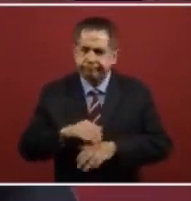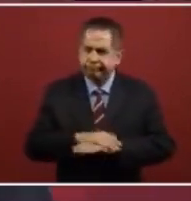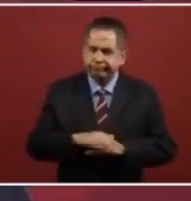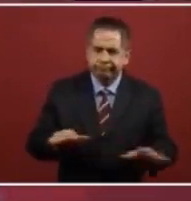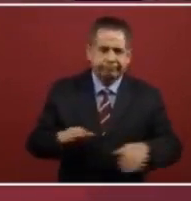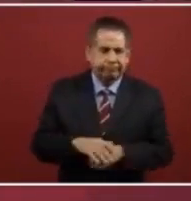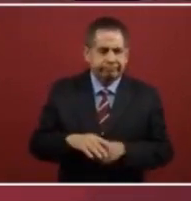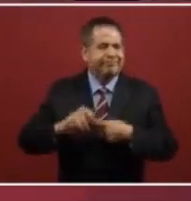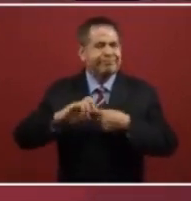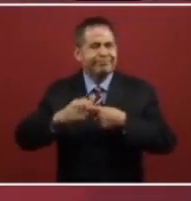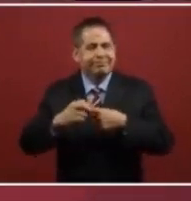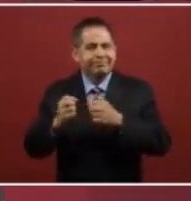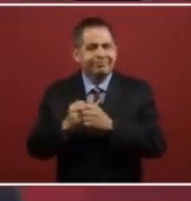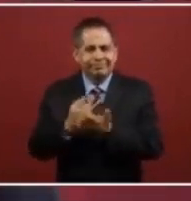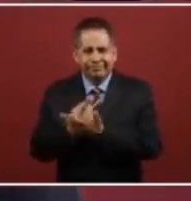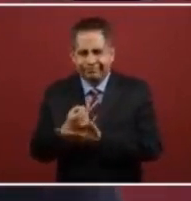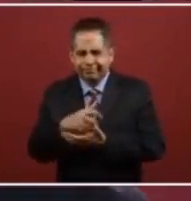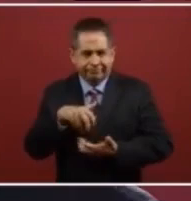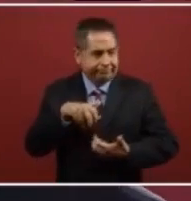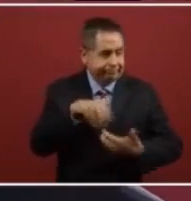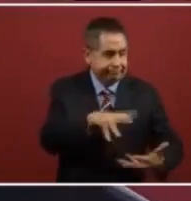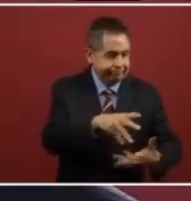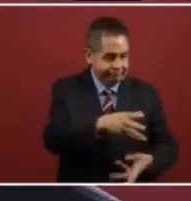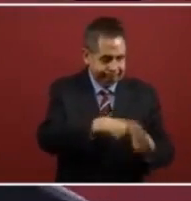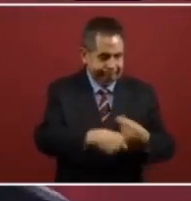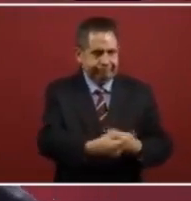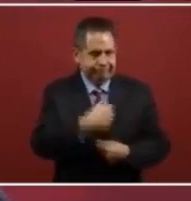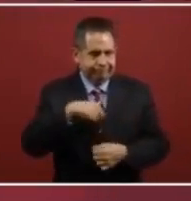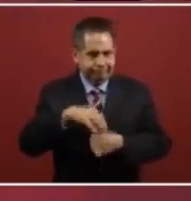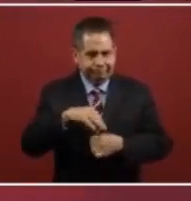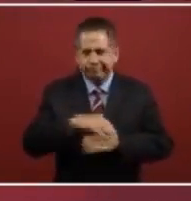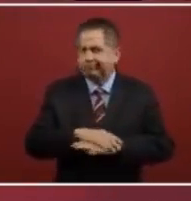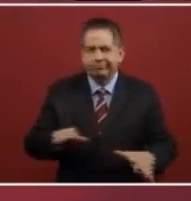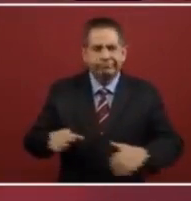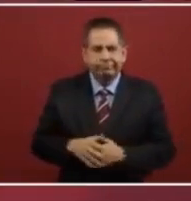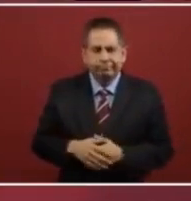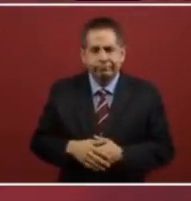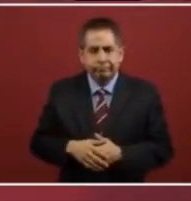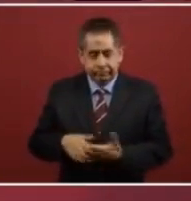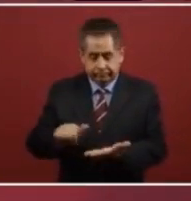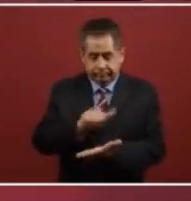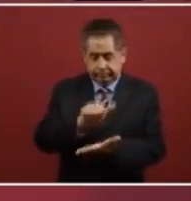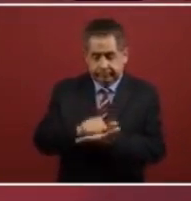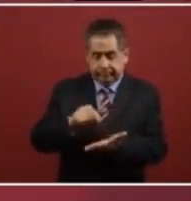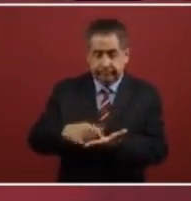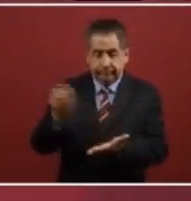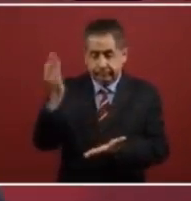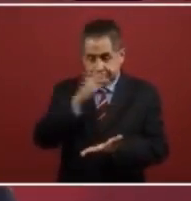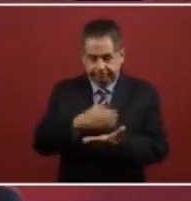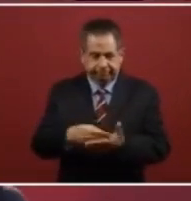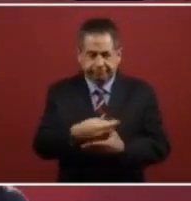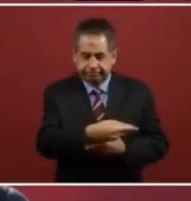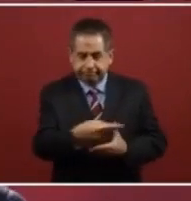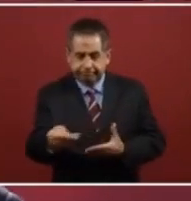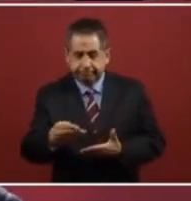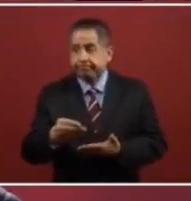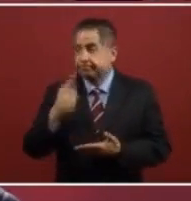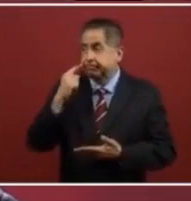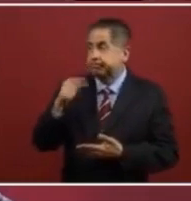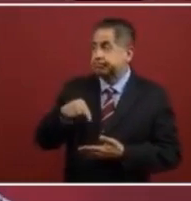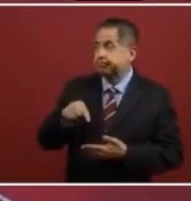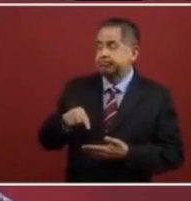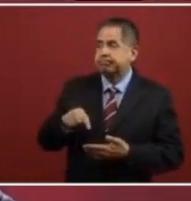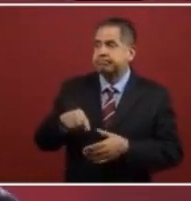con gorgojo, you can't be giving out like de favors falsificar actas, de or rellenar urnas, falsifying documents